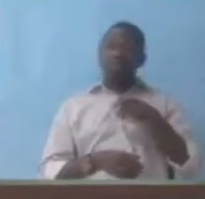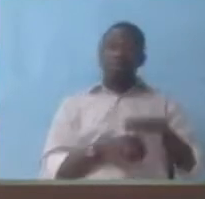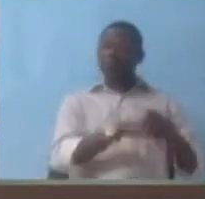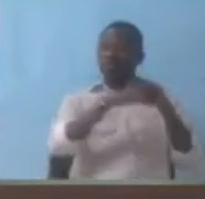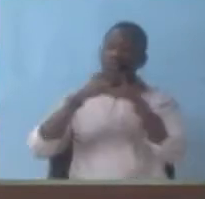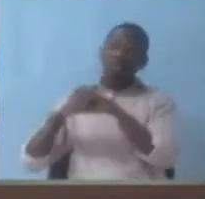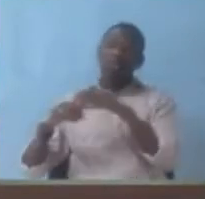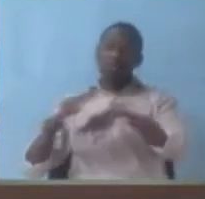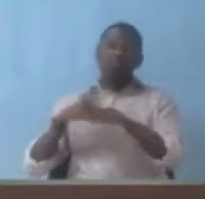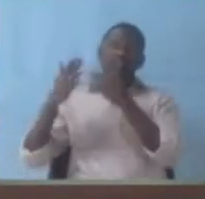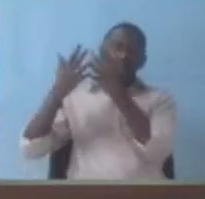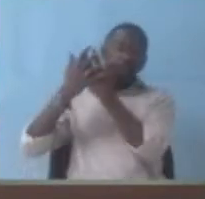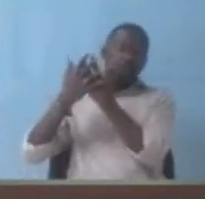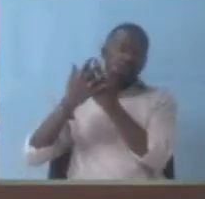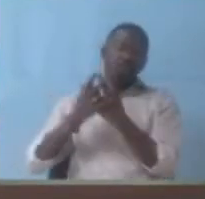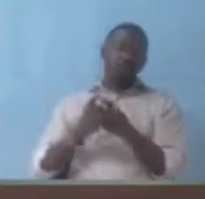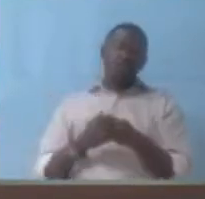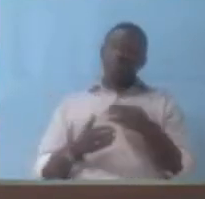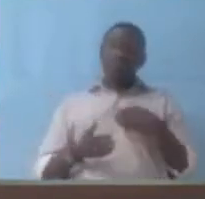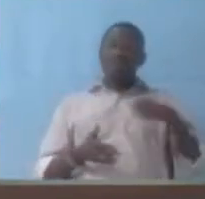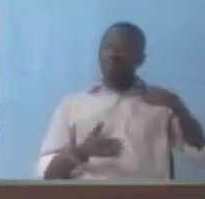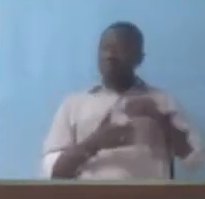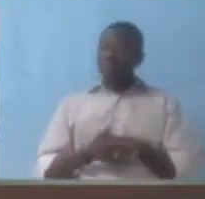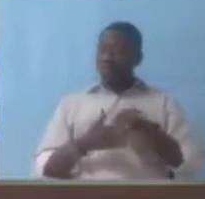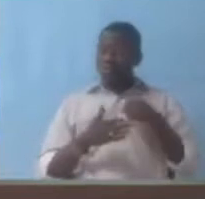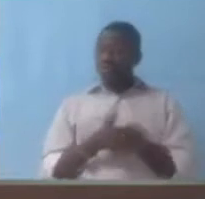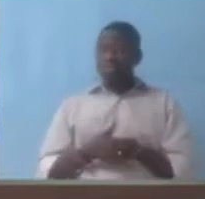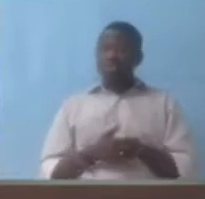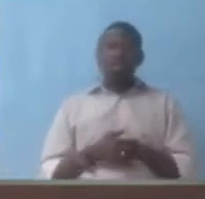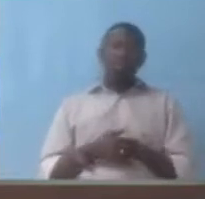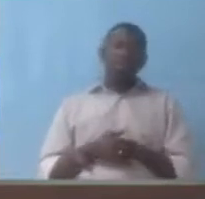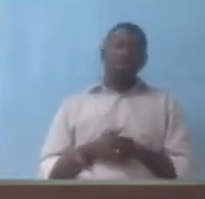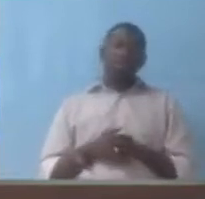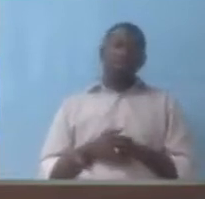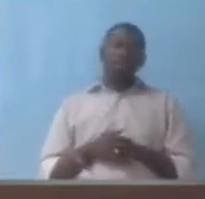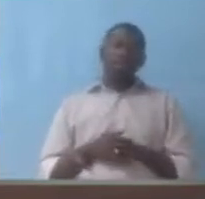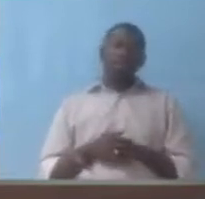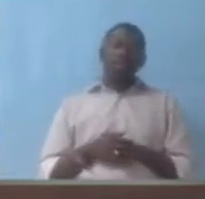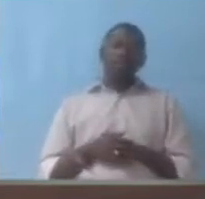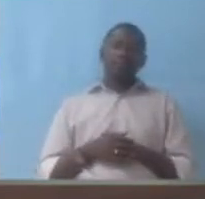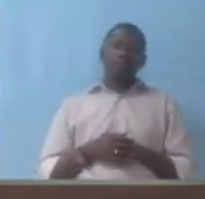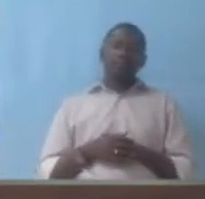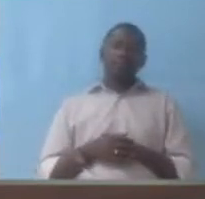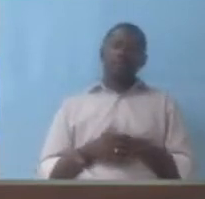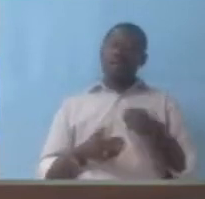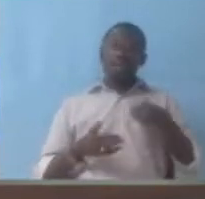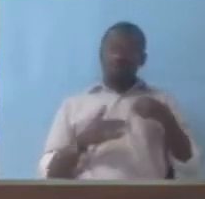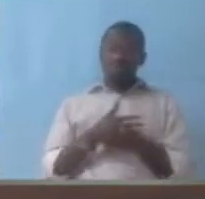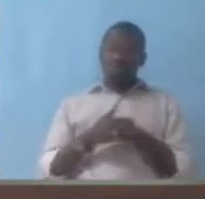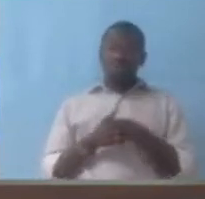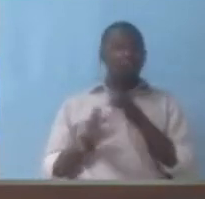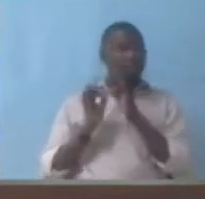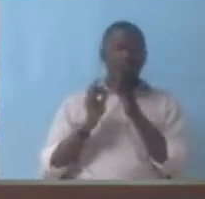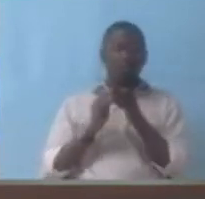Koye samba mile 2 le. I stood my ground. Nalulula ngo bamba ndilota noto. And reiterated